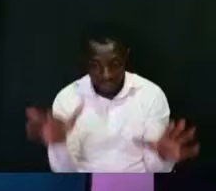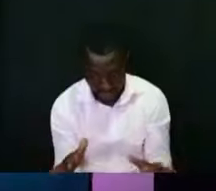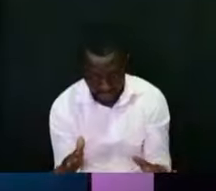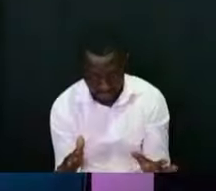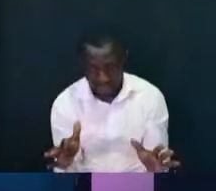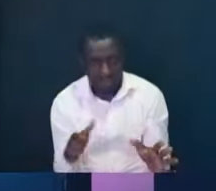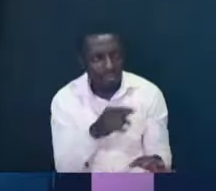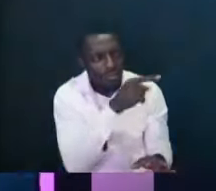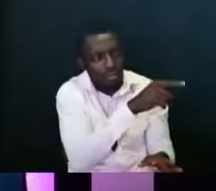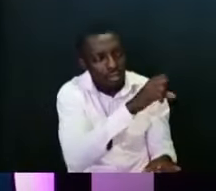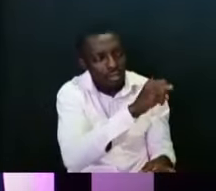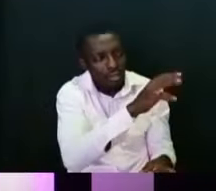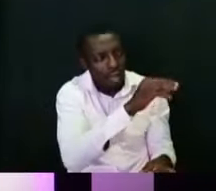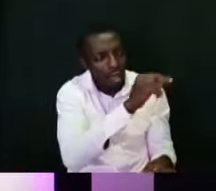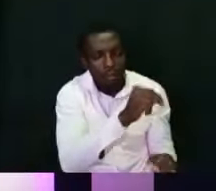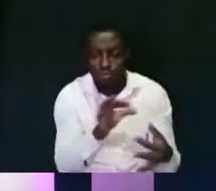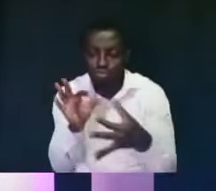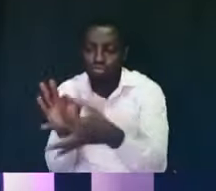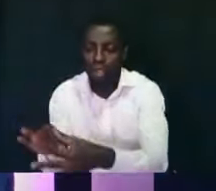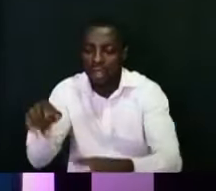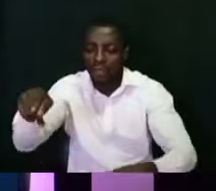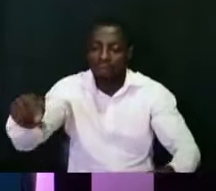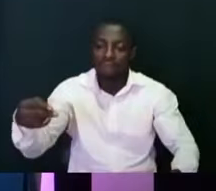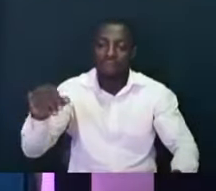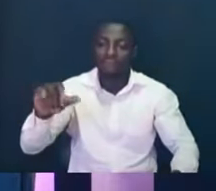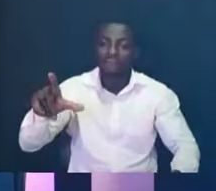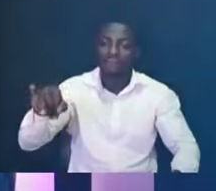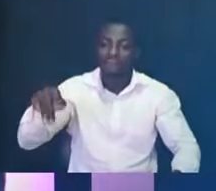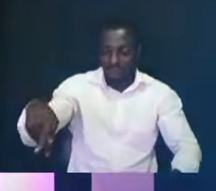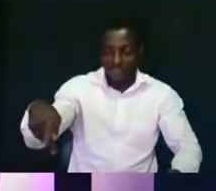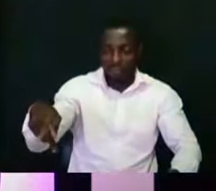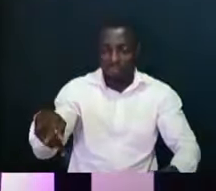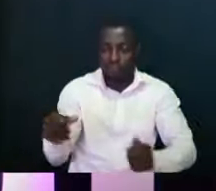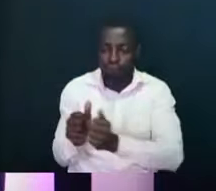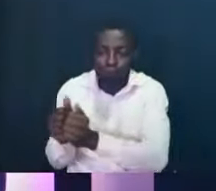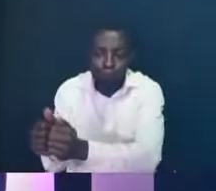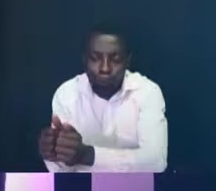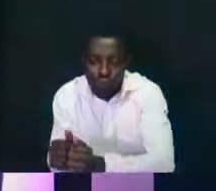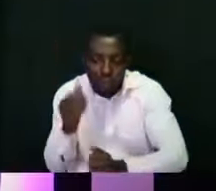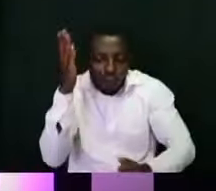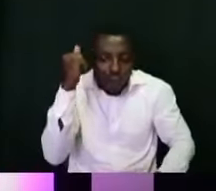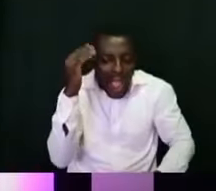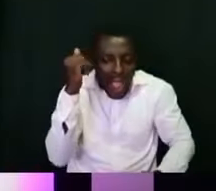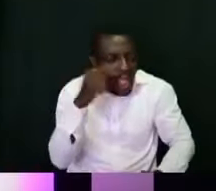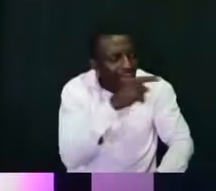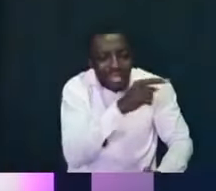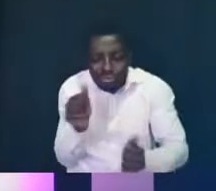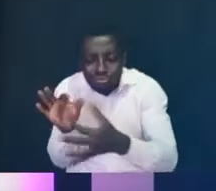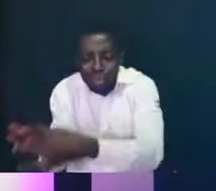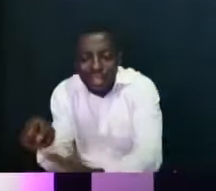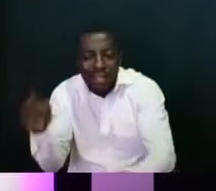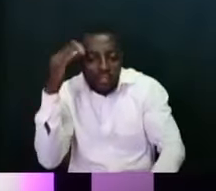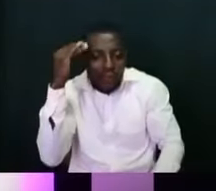baptized Philip? The word is that astonished by the great signs and miracles he saw. Now, ohun sentire